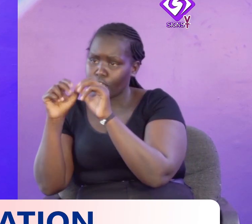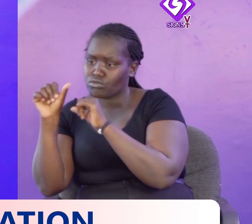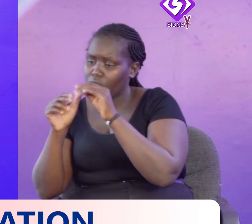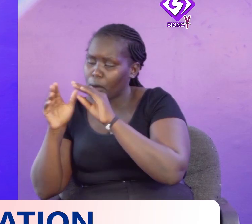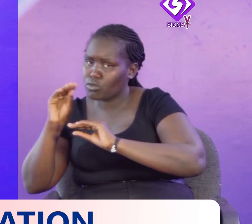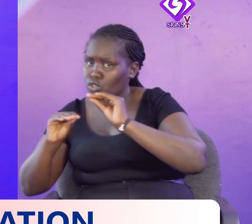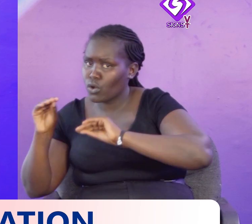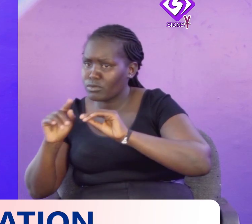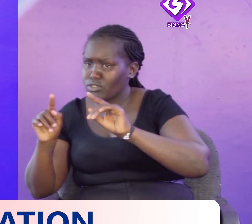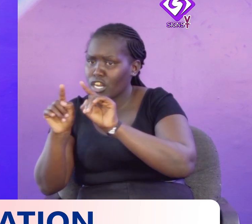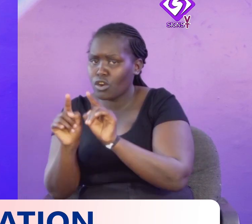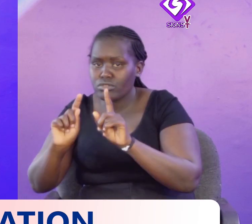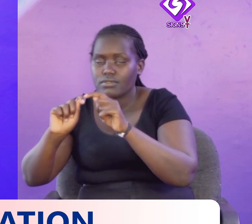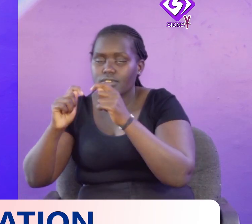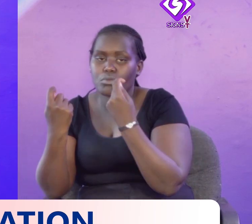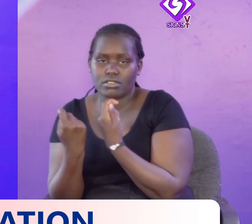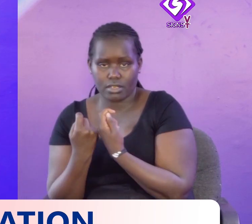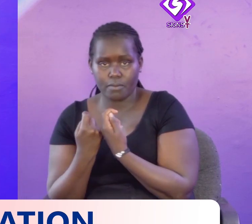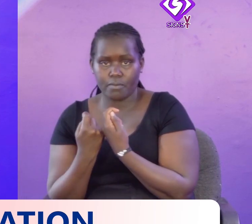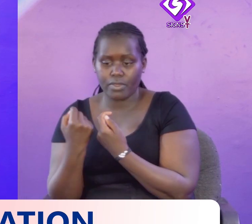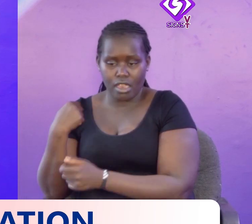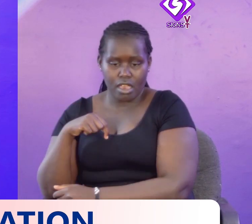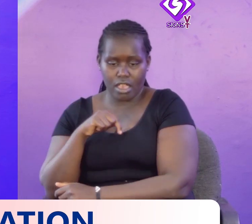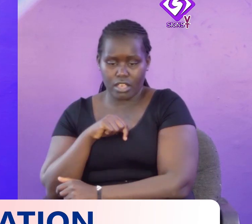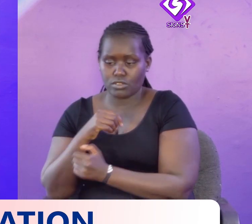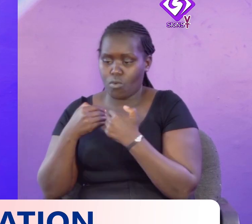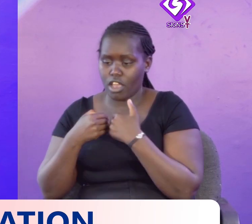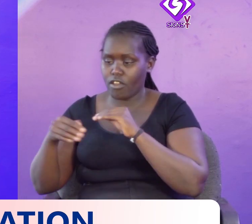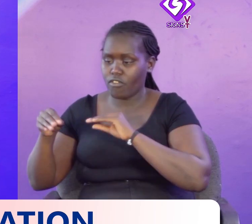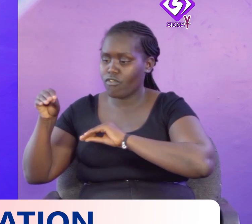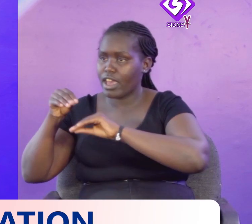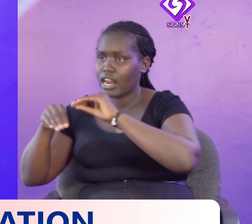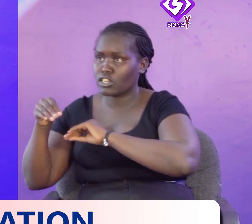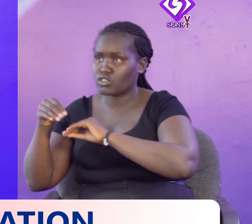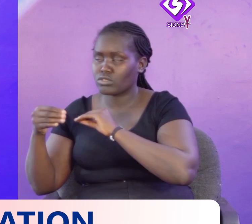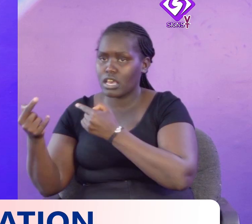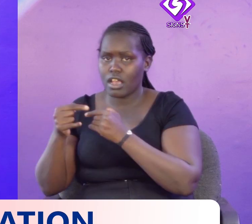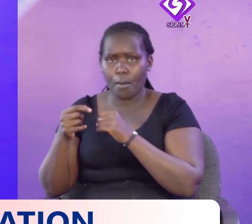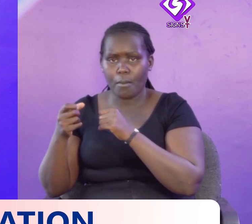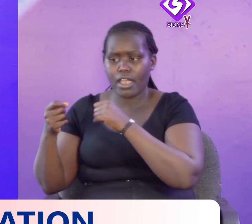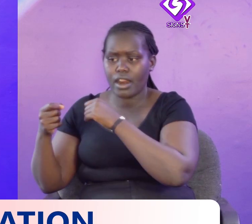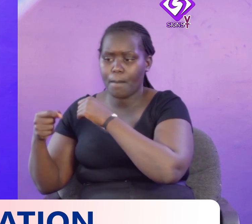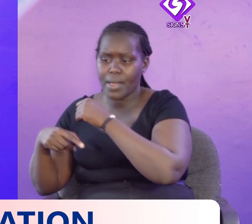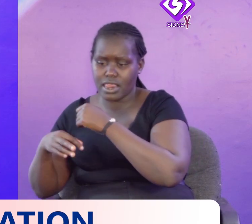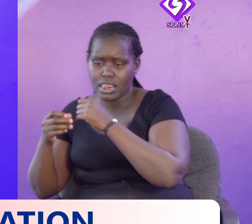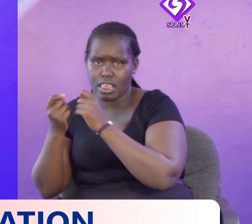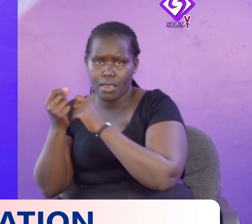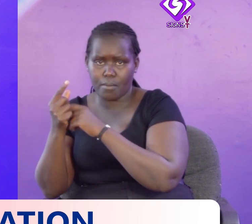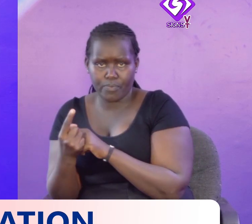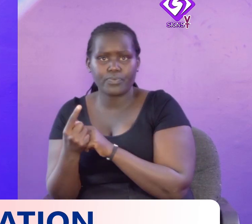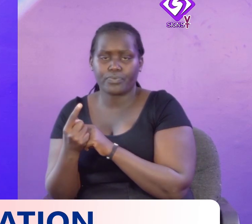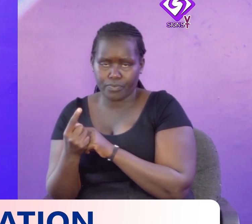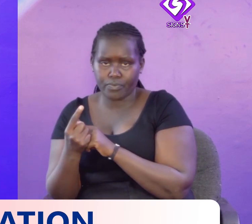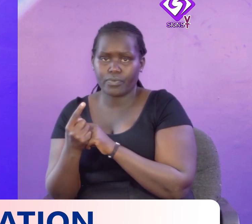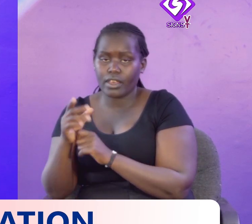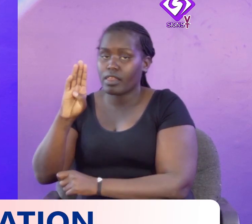instance, and tribalism. We have elections coming in November. Yeah, we have elections on November 27th. The